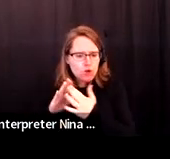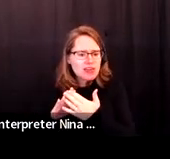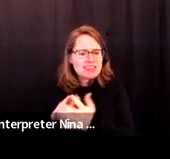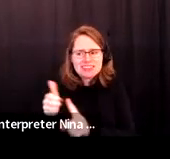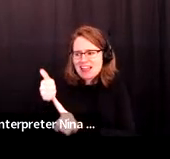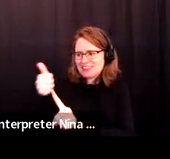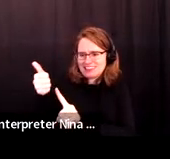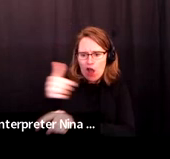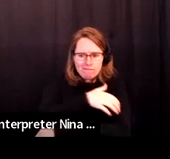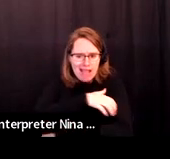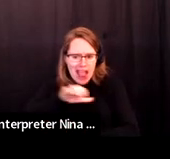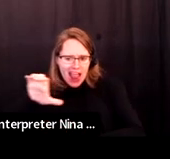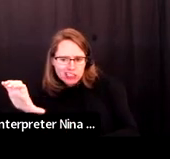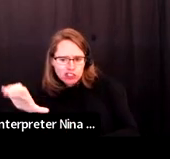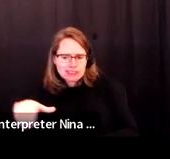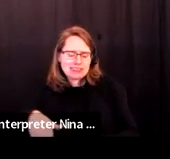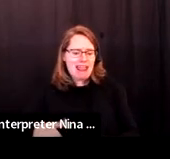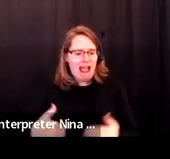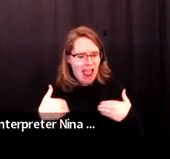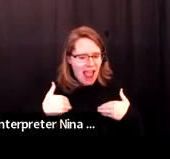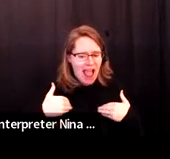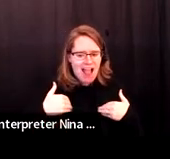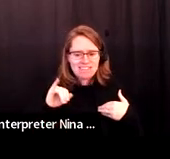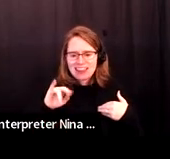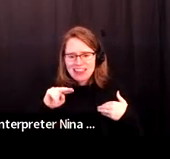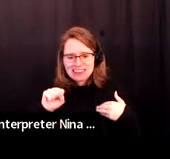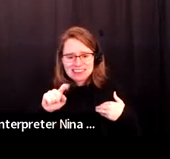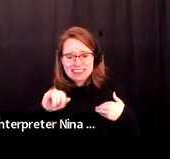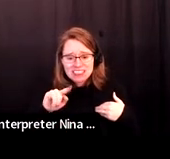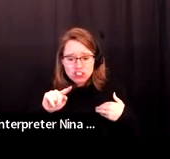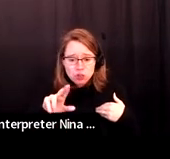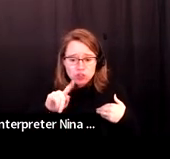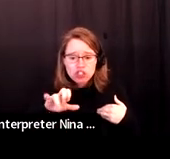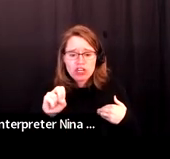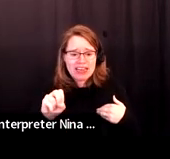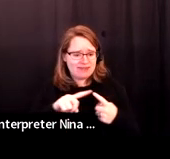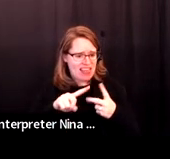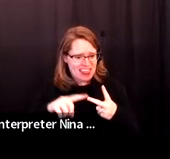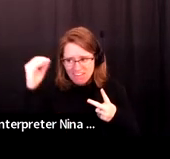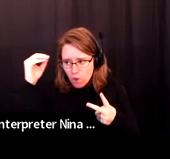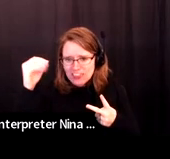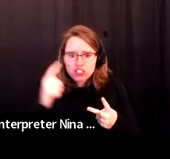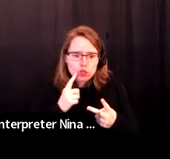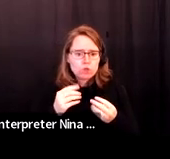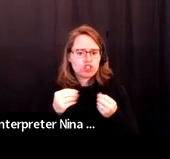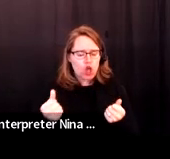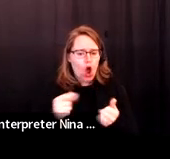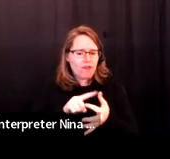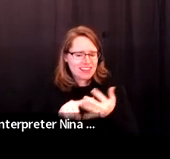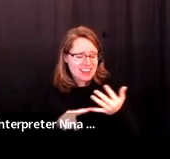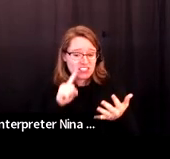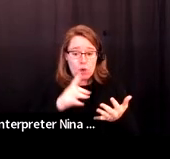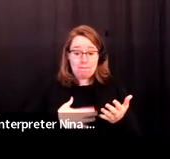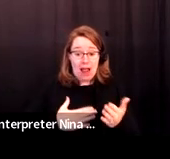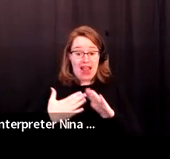the institutions, the voice, the capacity to solve stuff for my own community. When